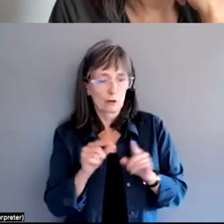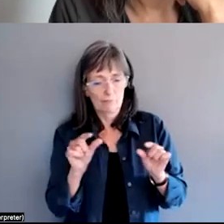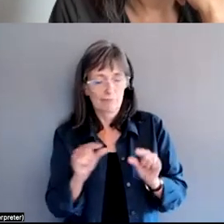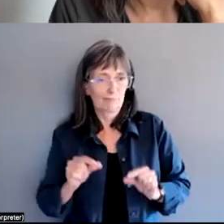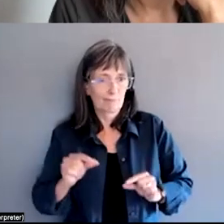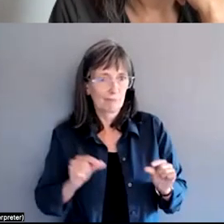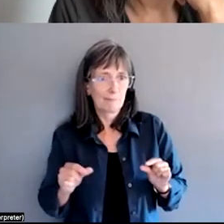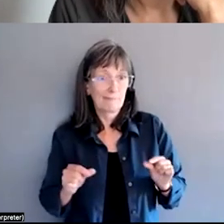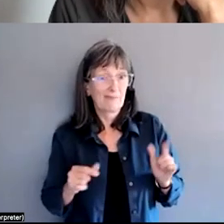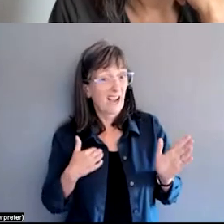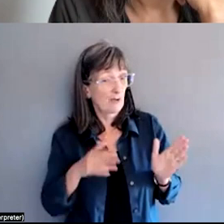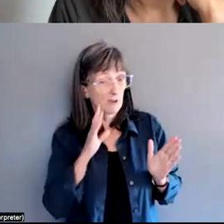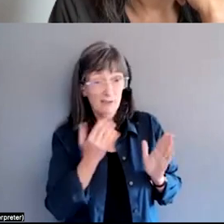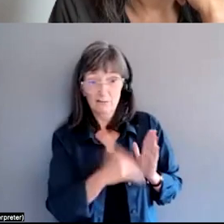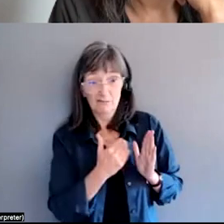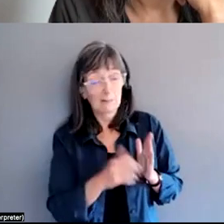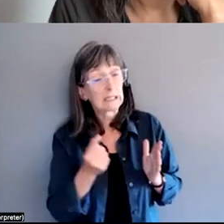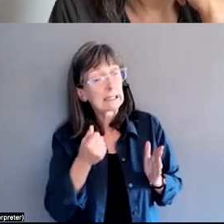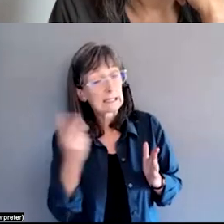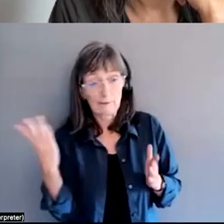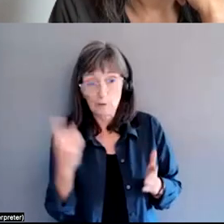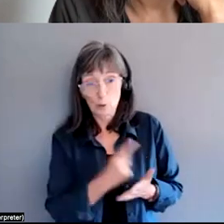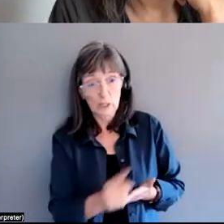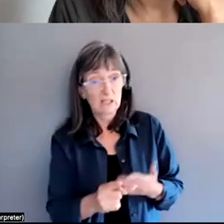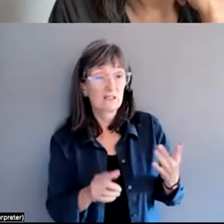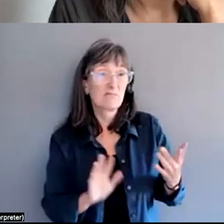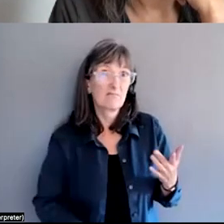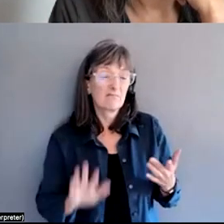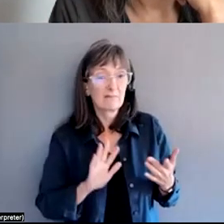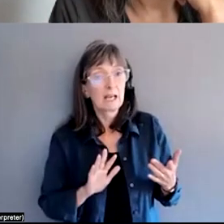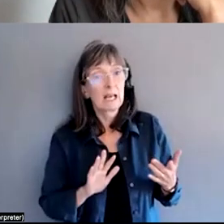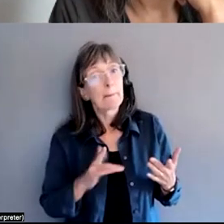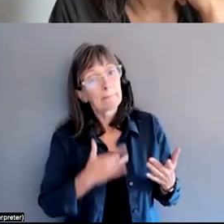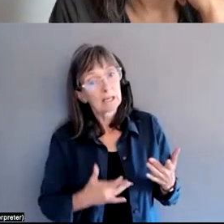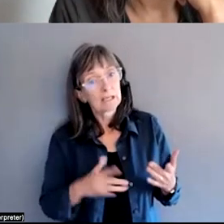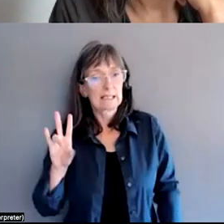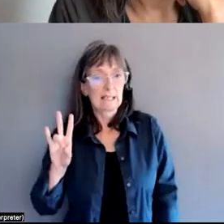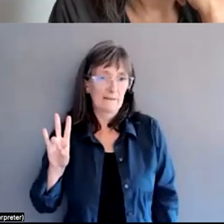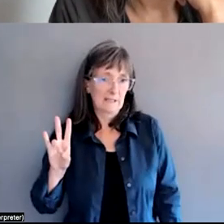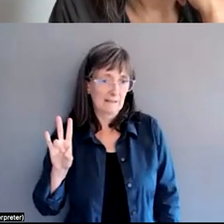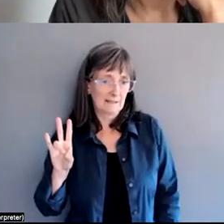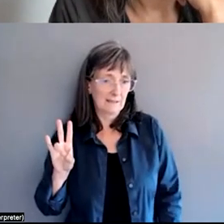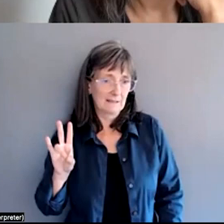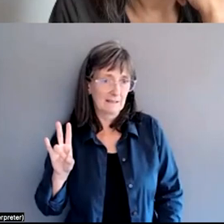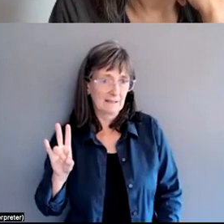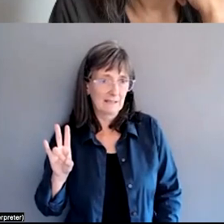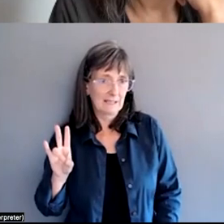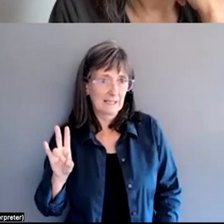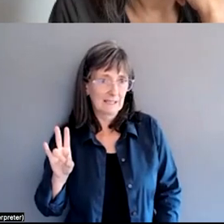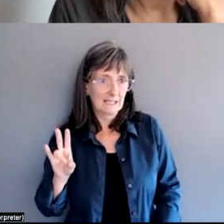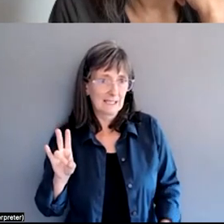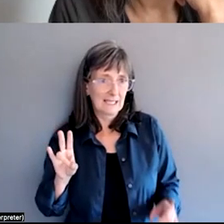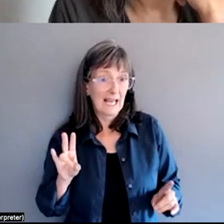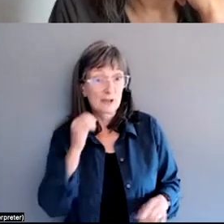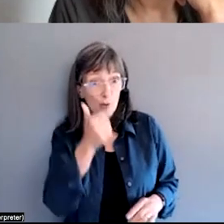I don't know how many I've gone through at that point, but there's usually a 7 that end the day. And it's a different 7 the next